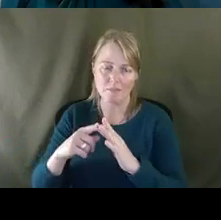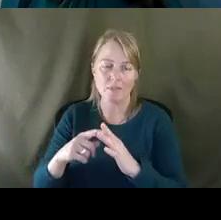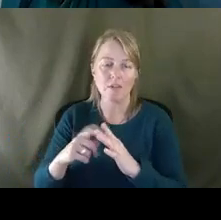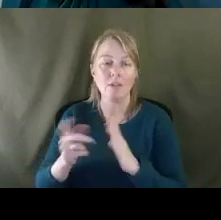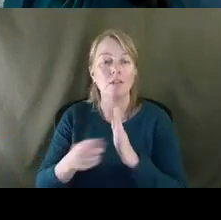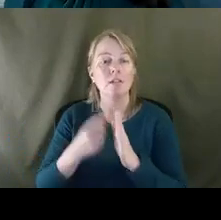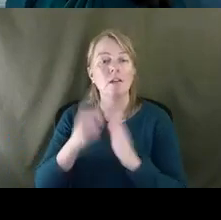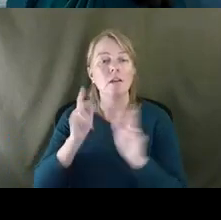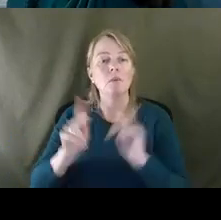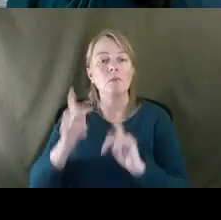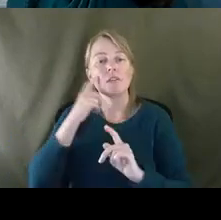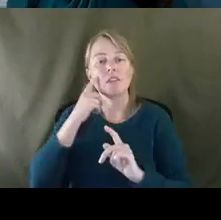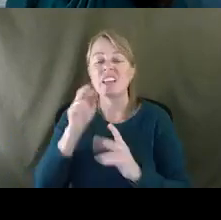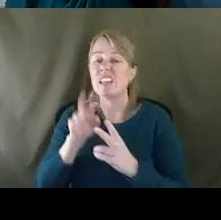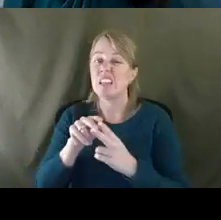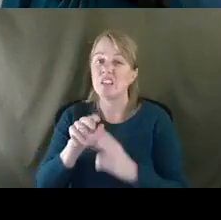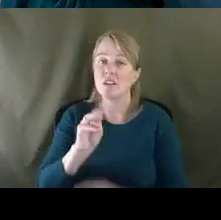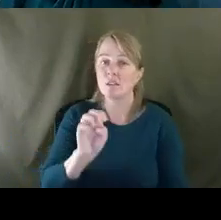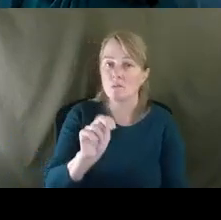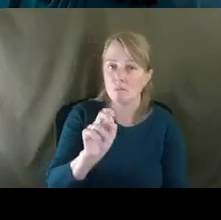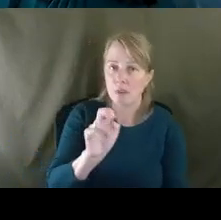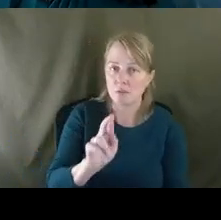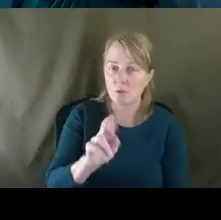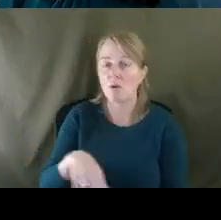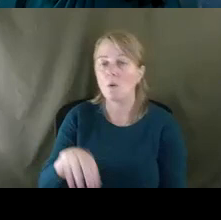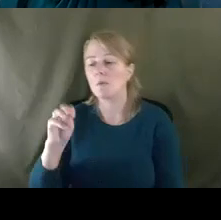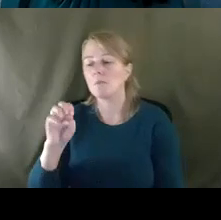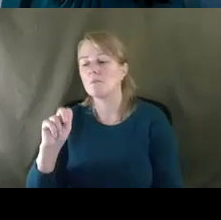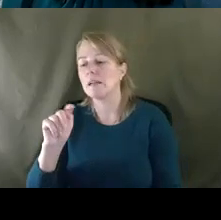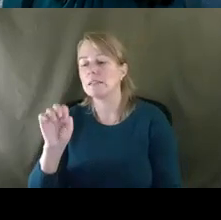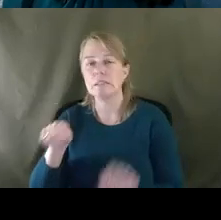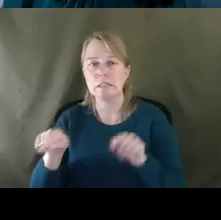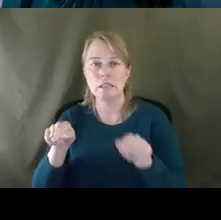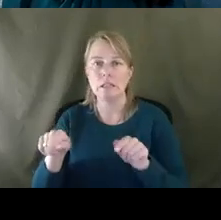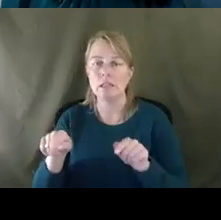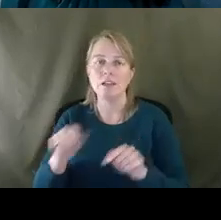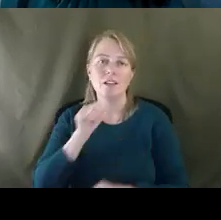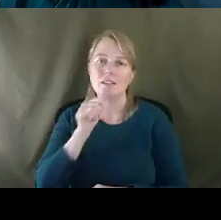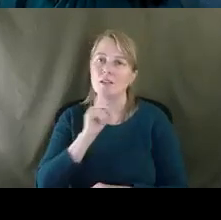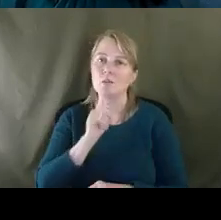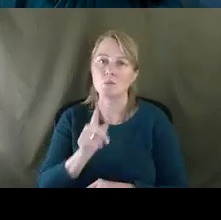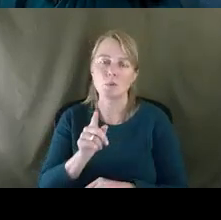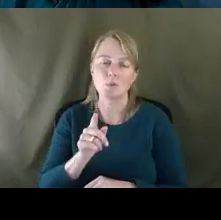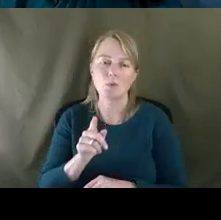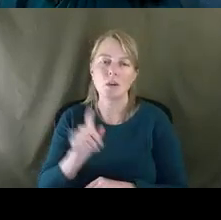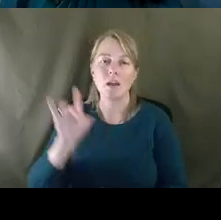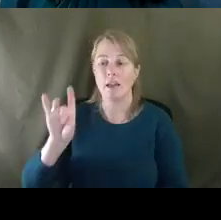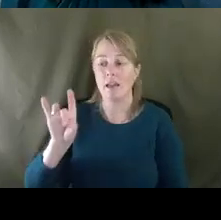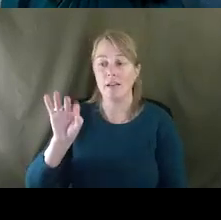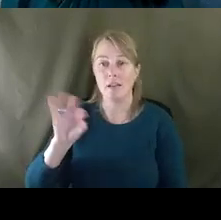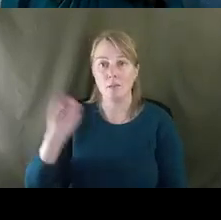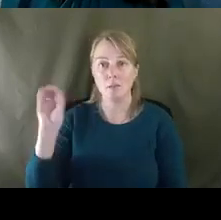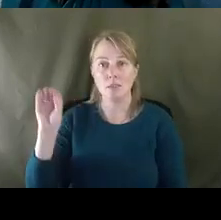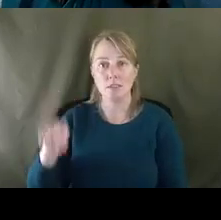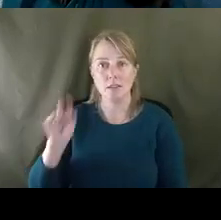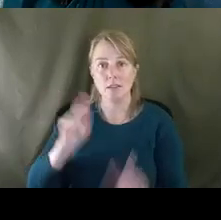sometimes people think that you can either be a mentor or a mentee, but that is not true. In fact, 89% of